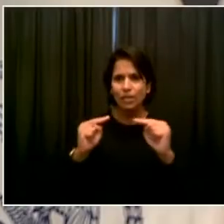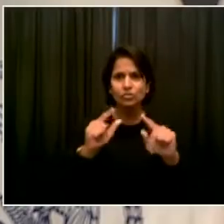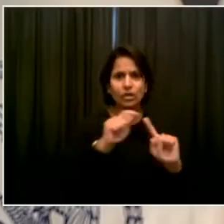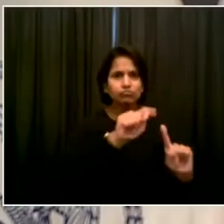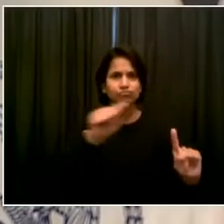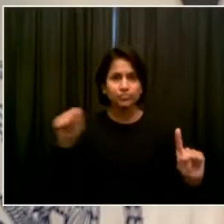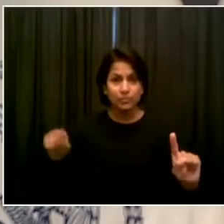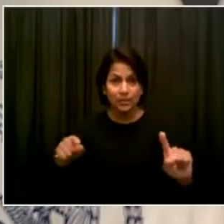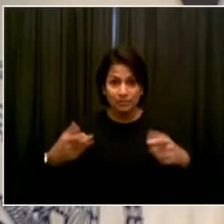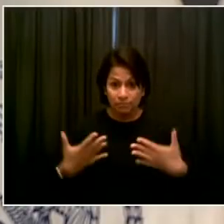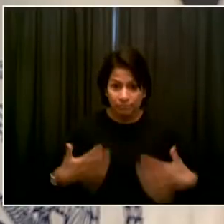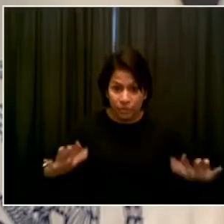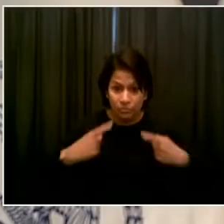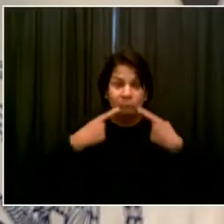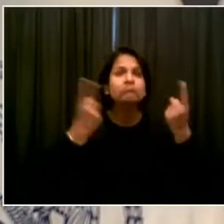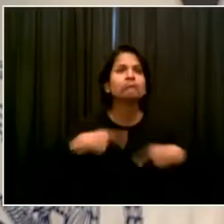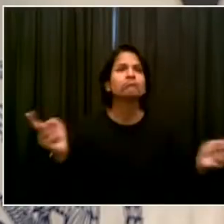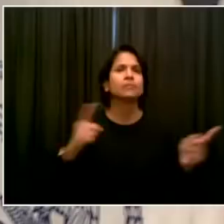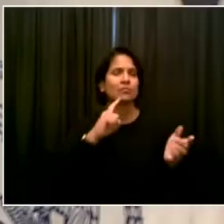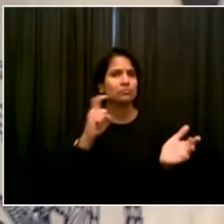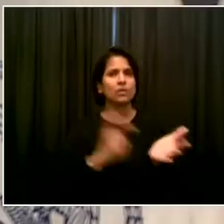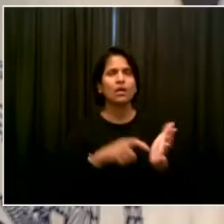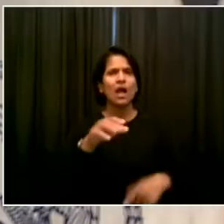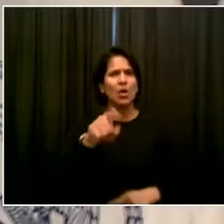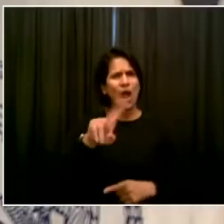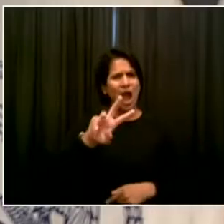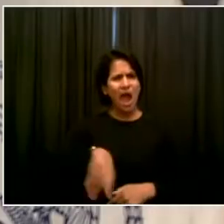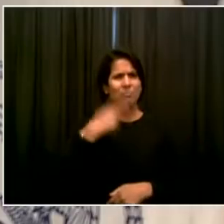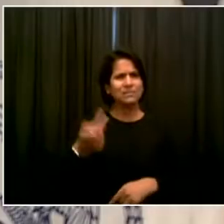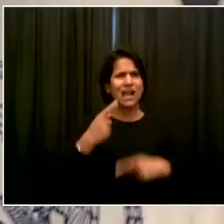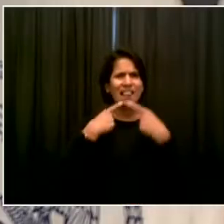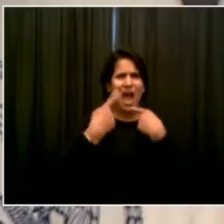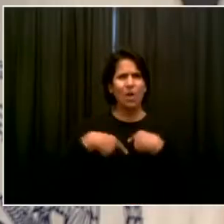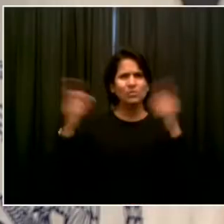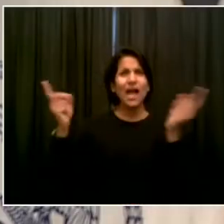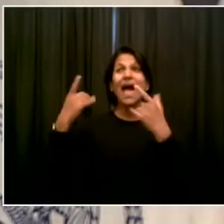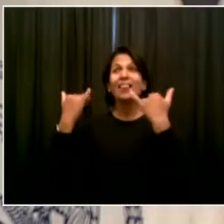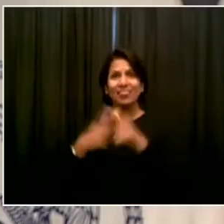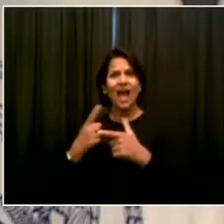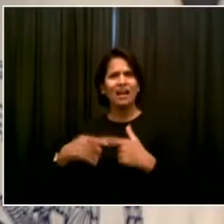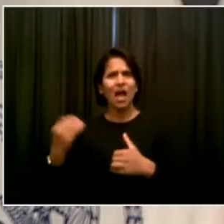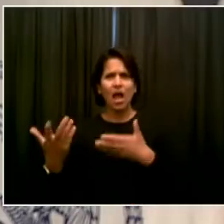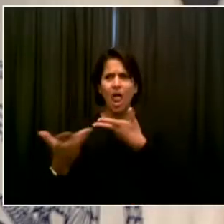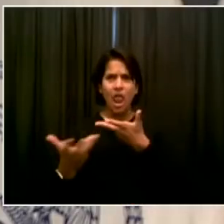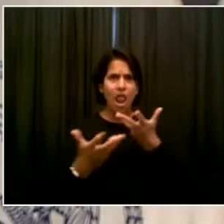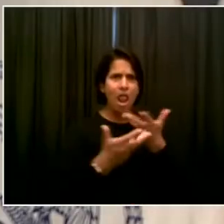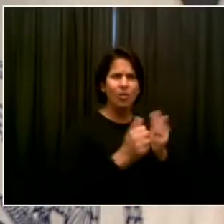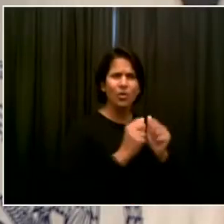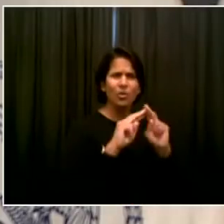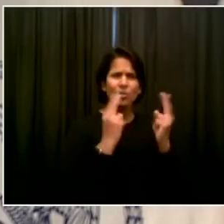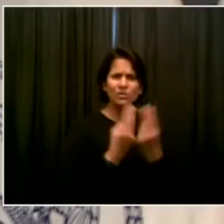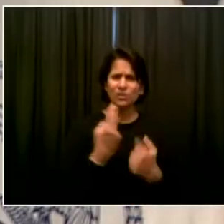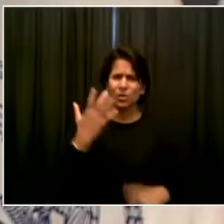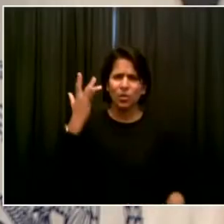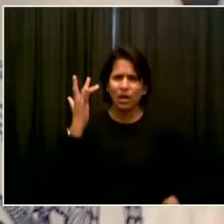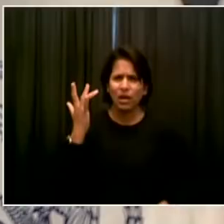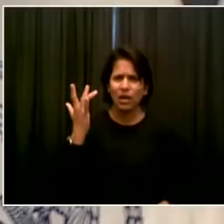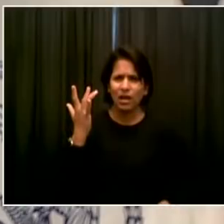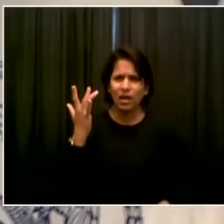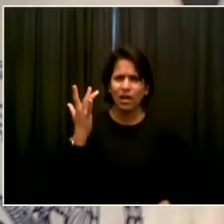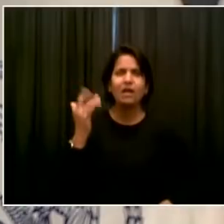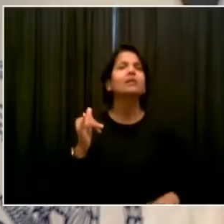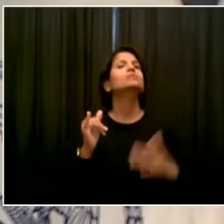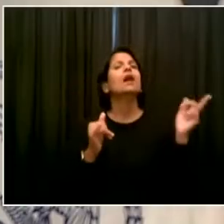not use that more collaborative approach? Well, Julia, first of all, what I said this morning was quoting, I said